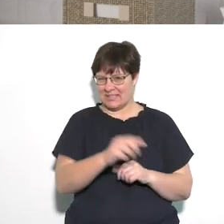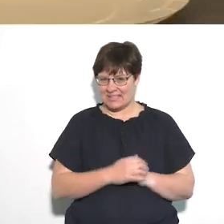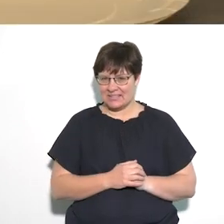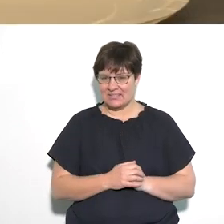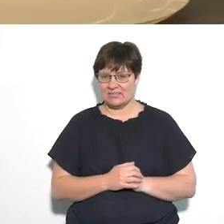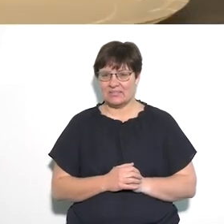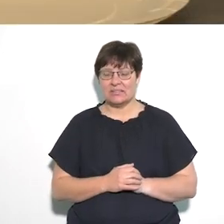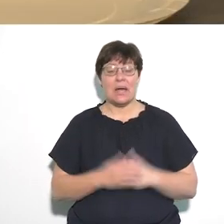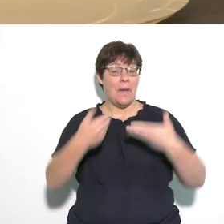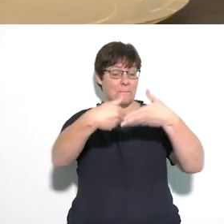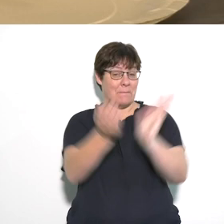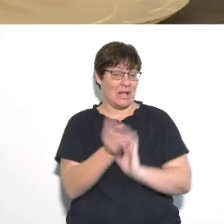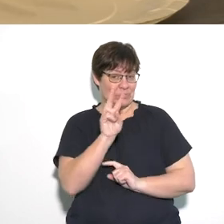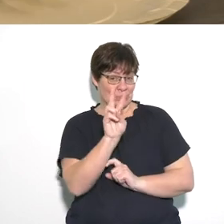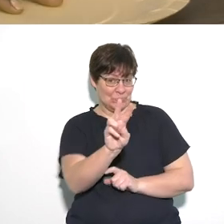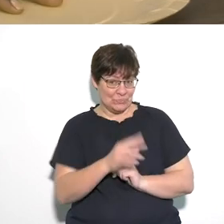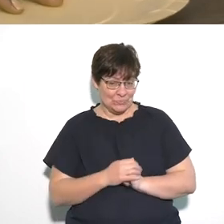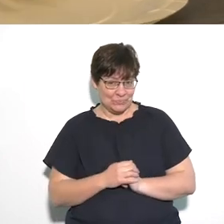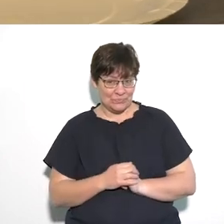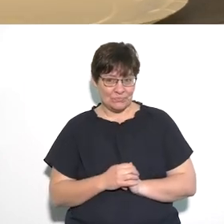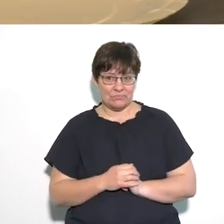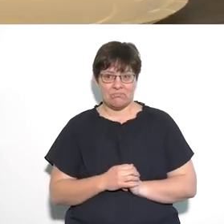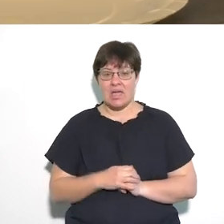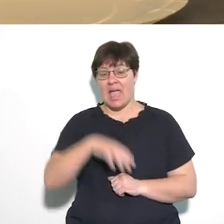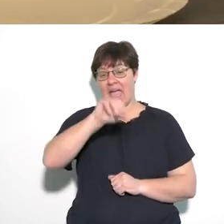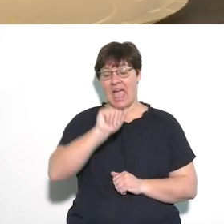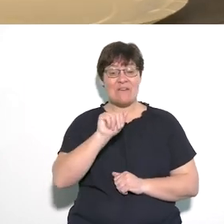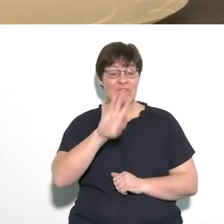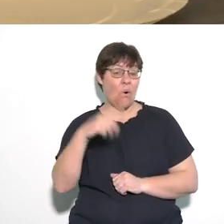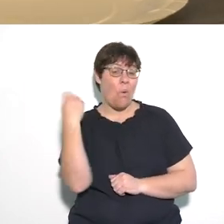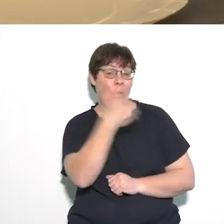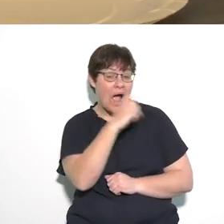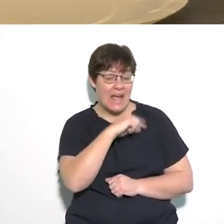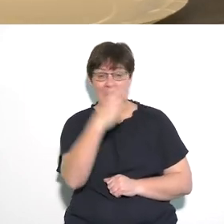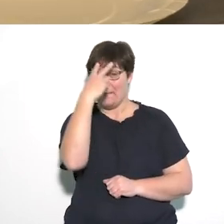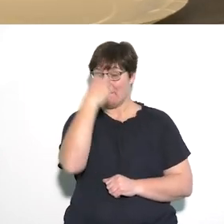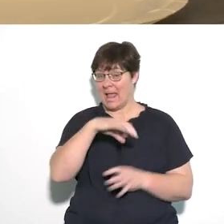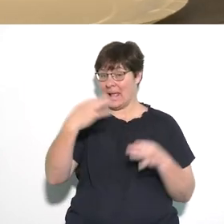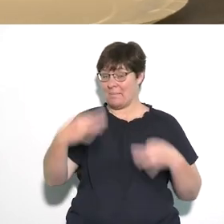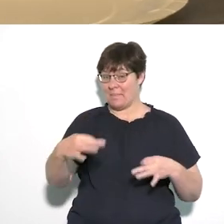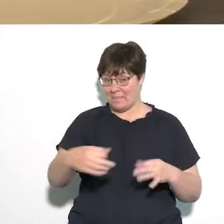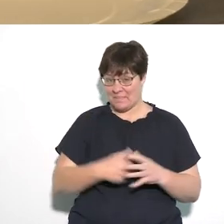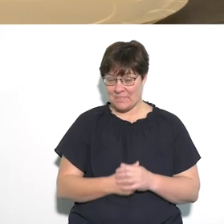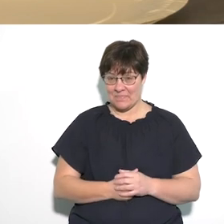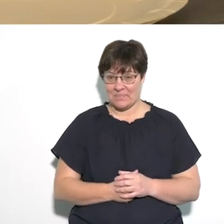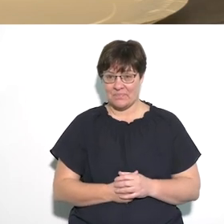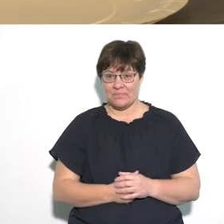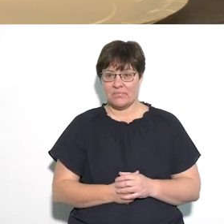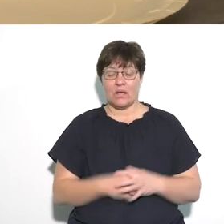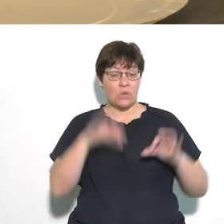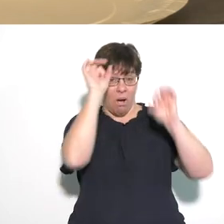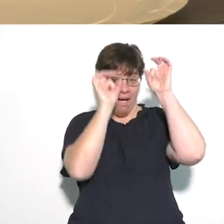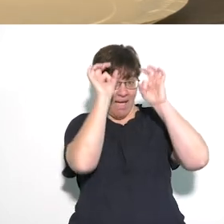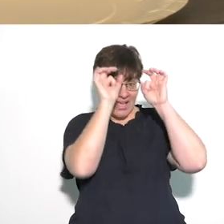activity. Two paper plates, an A4 white and black piece of paper,